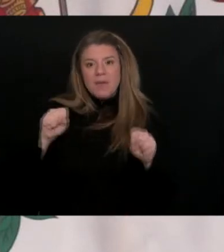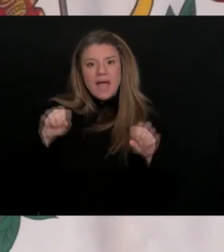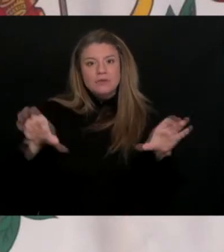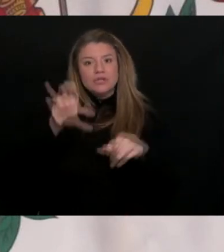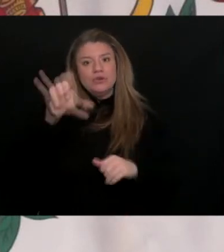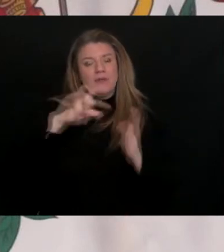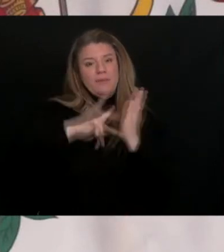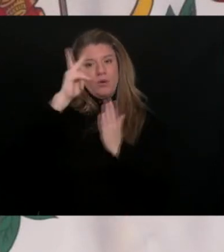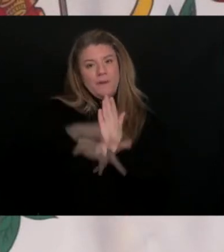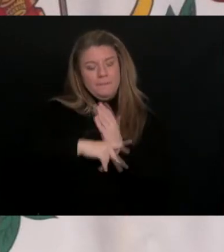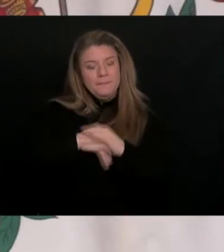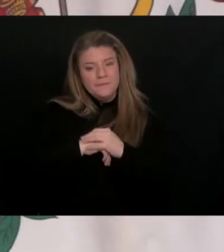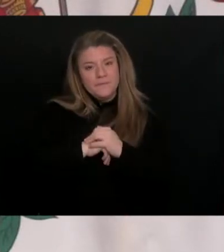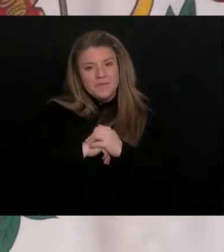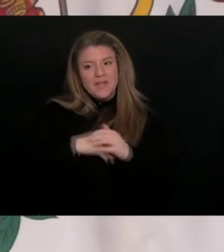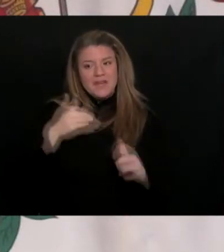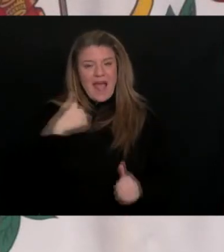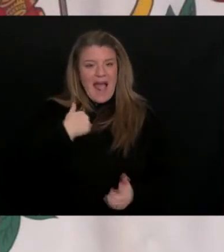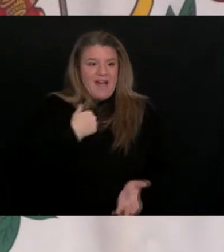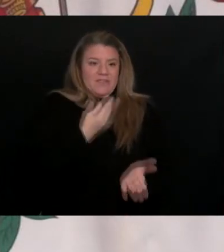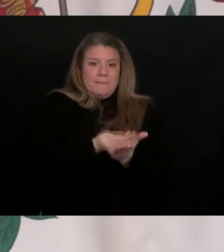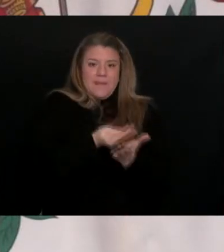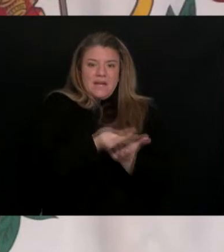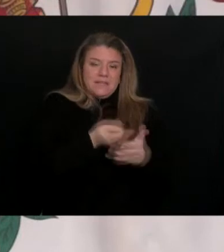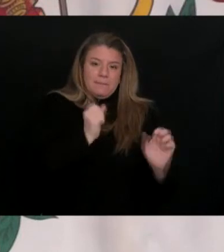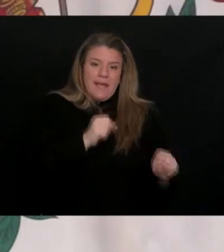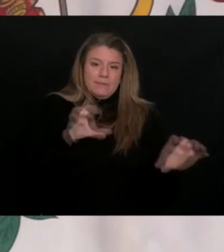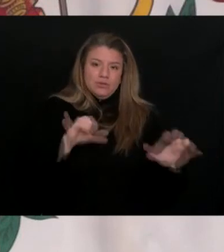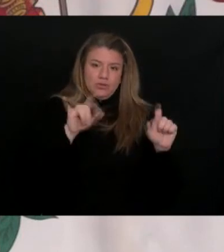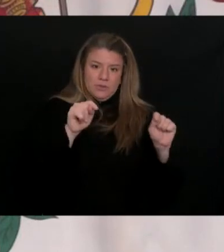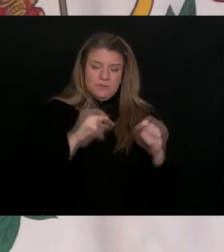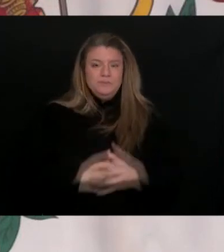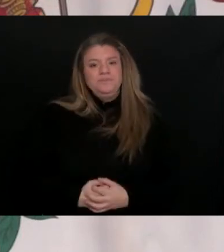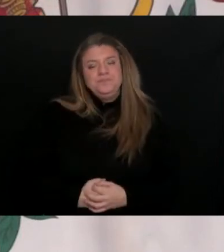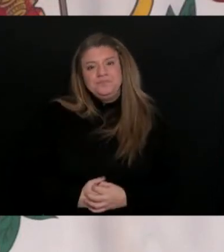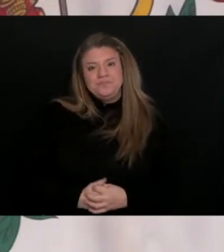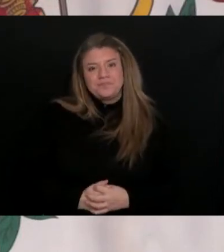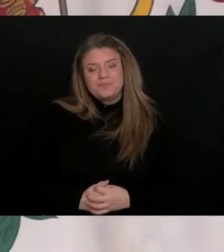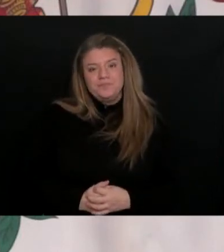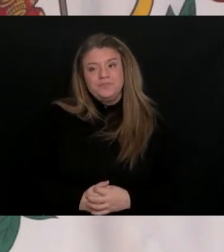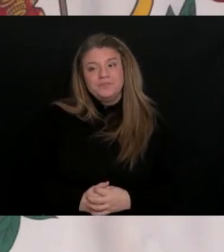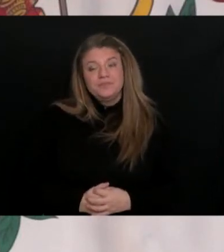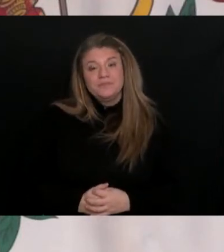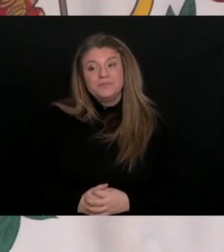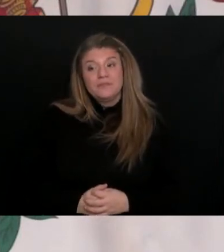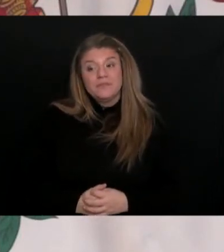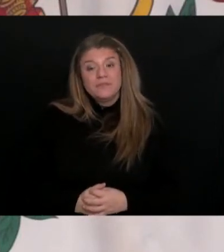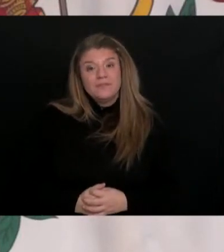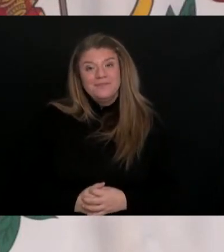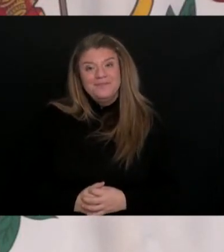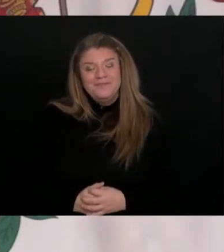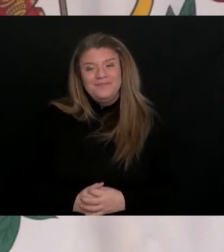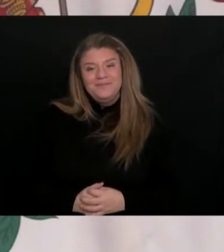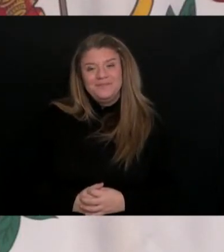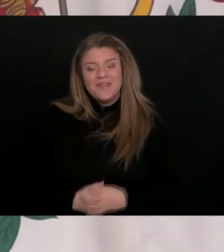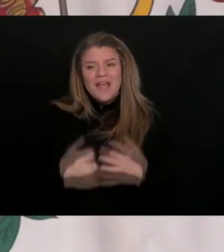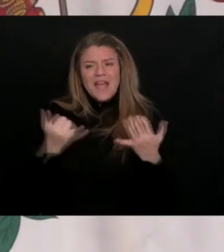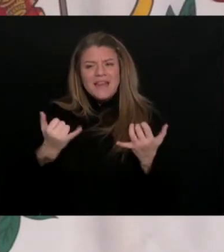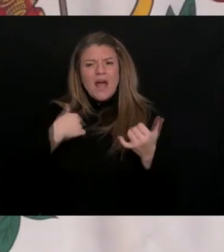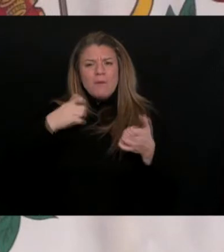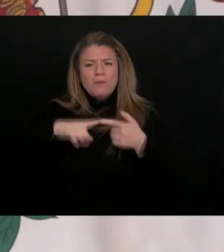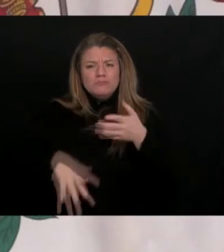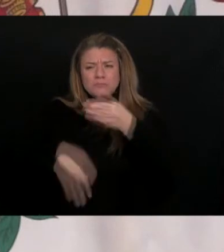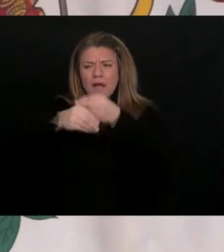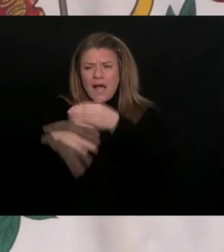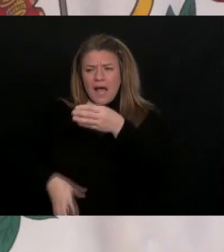that program, to have the dollars to be able to do it. We're branching out because we've got so many